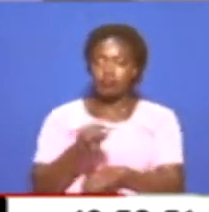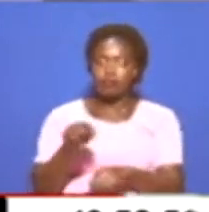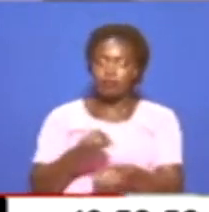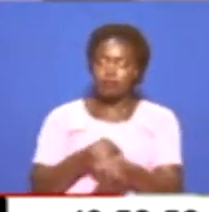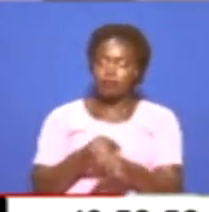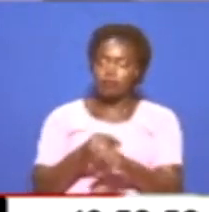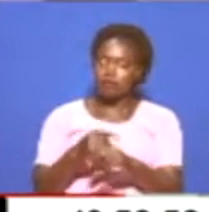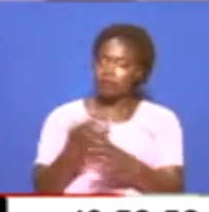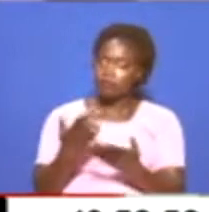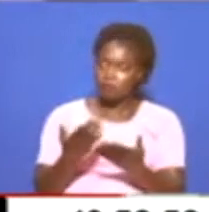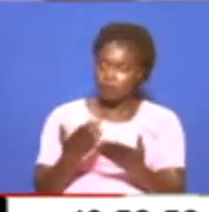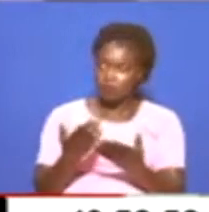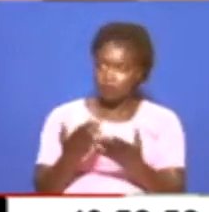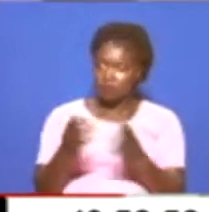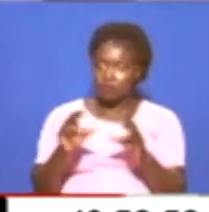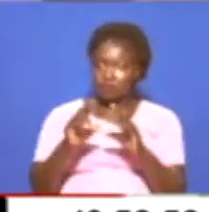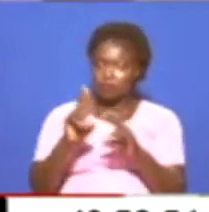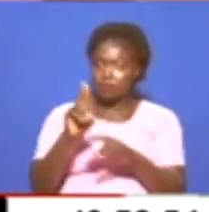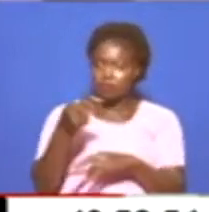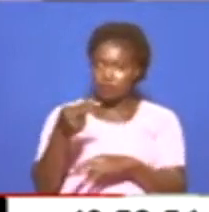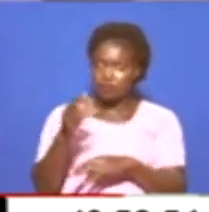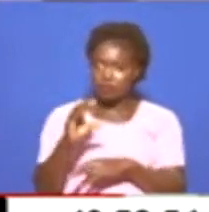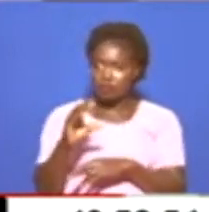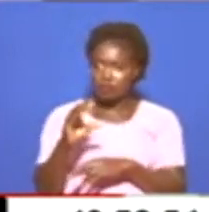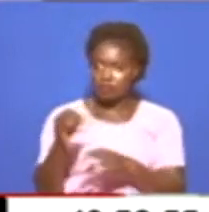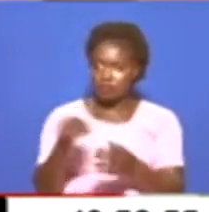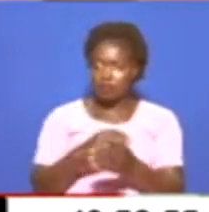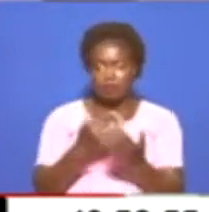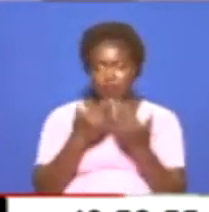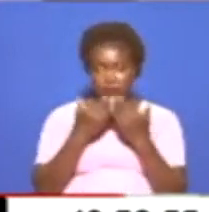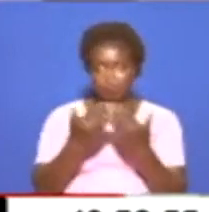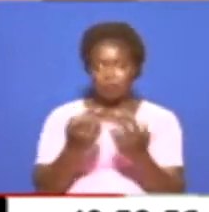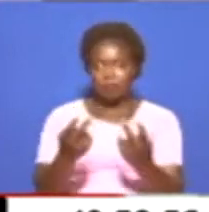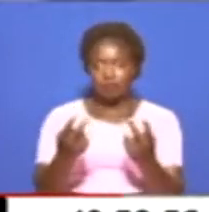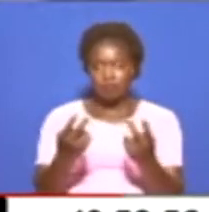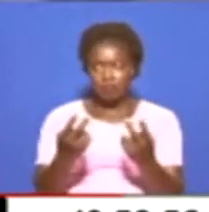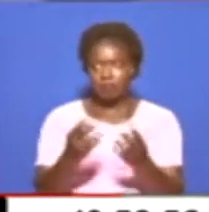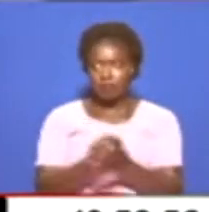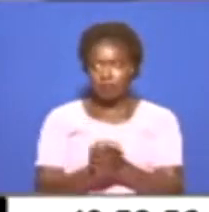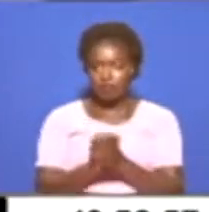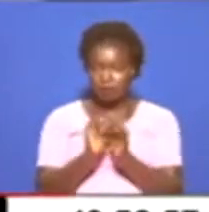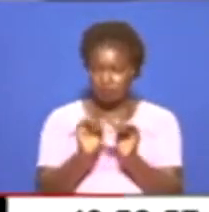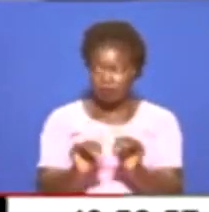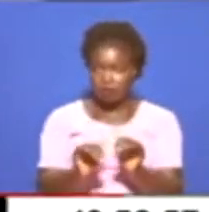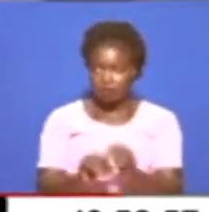health, universal healthcare, and cancer. Thank you for watching this first hour. Don't go away.